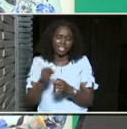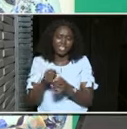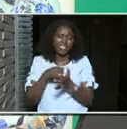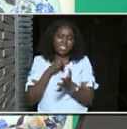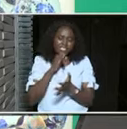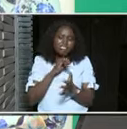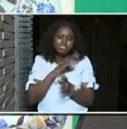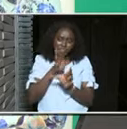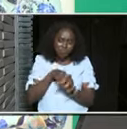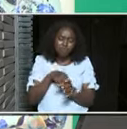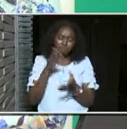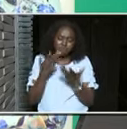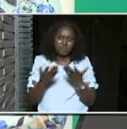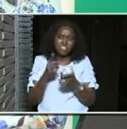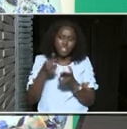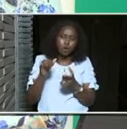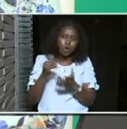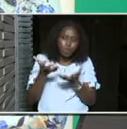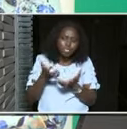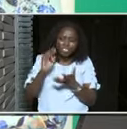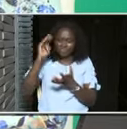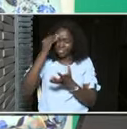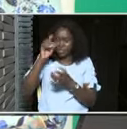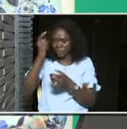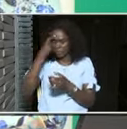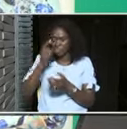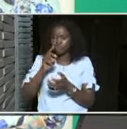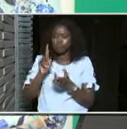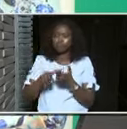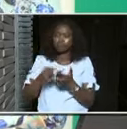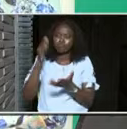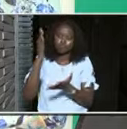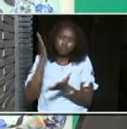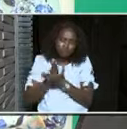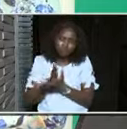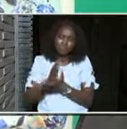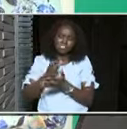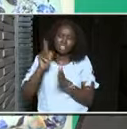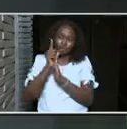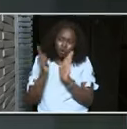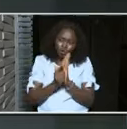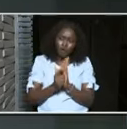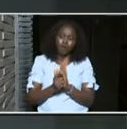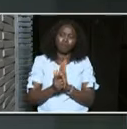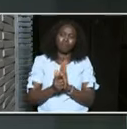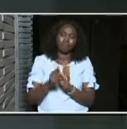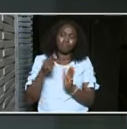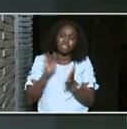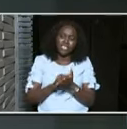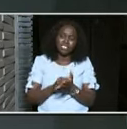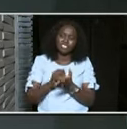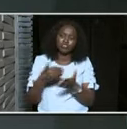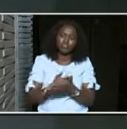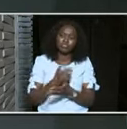federal government to scrape the law that allows for new universities to be built and to actually